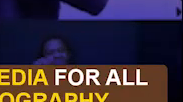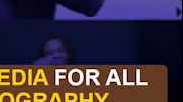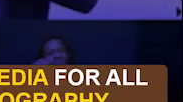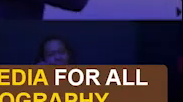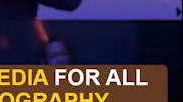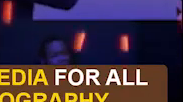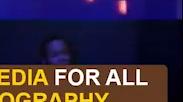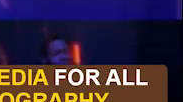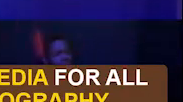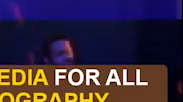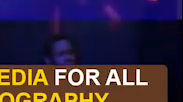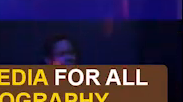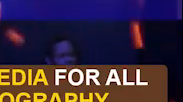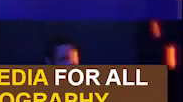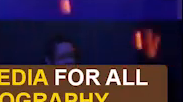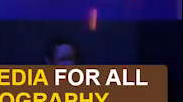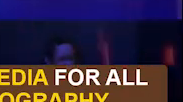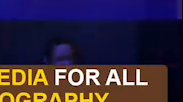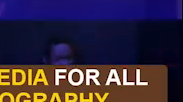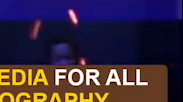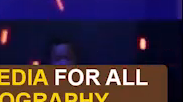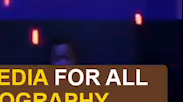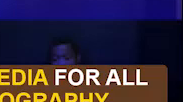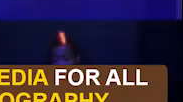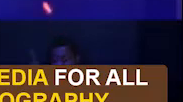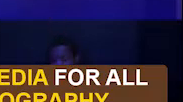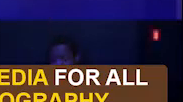Yesu. This means that this magician,